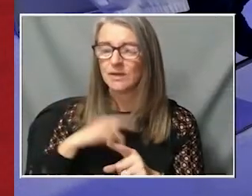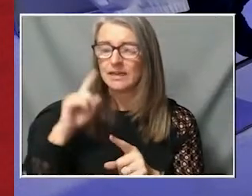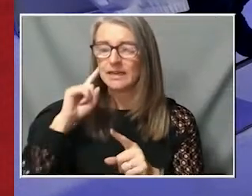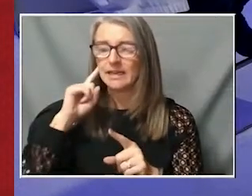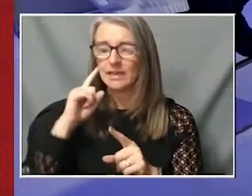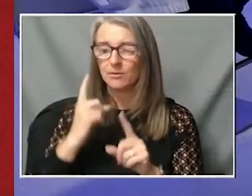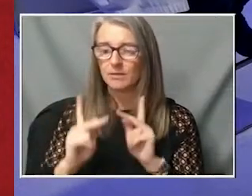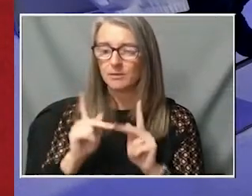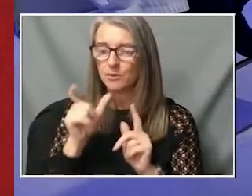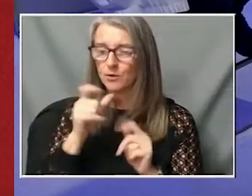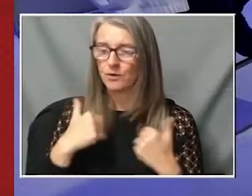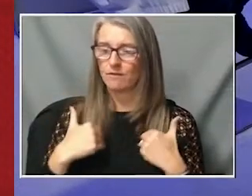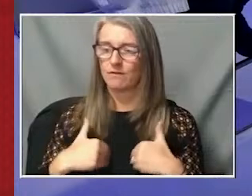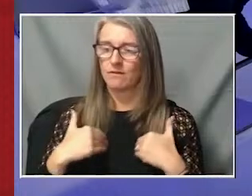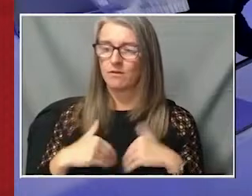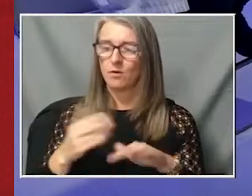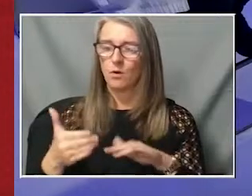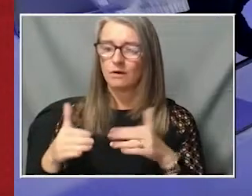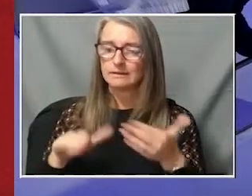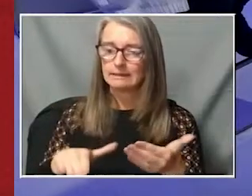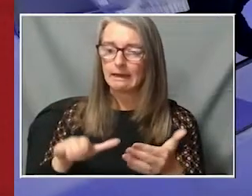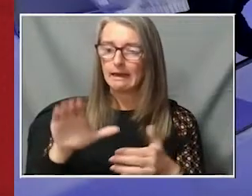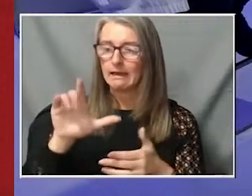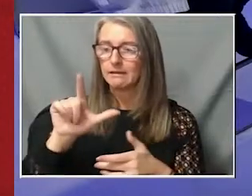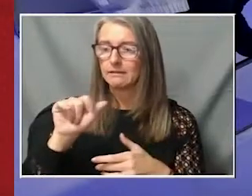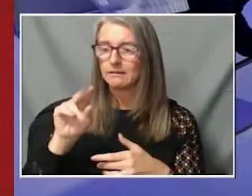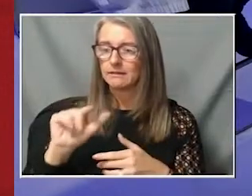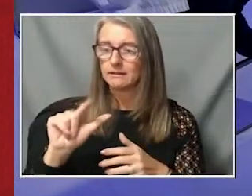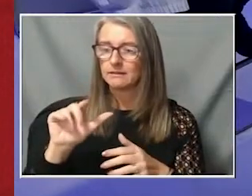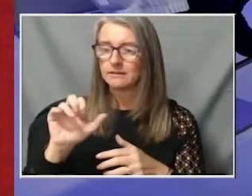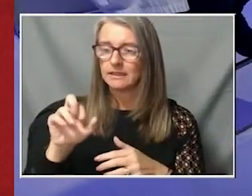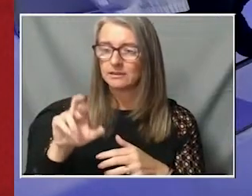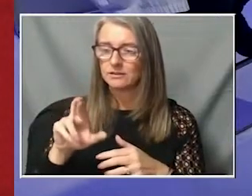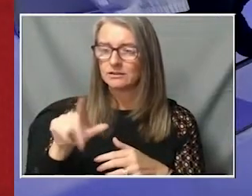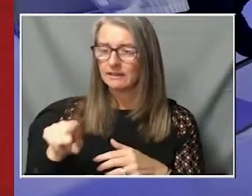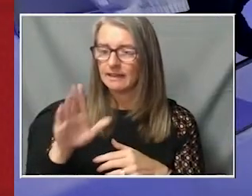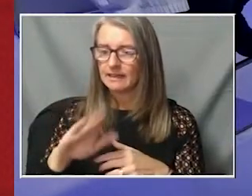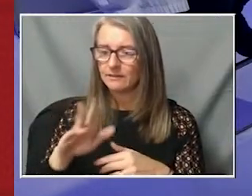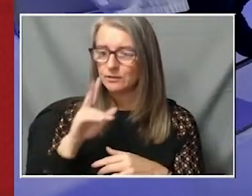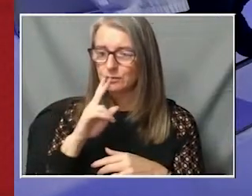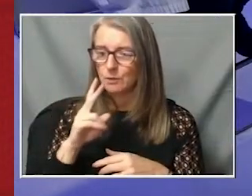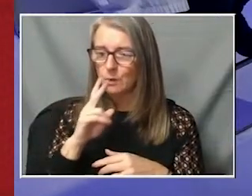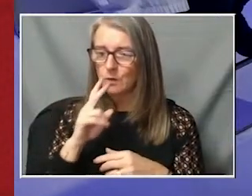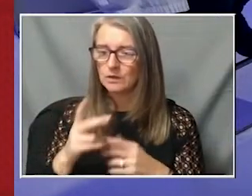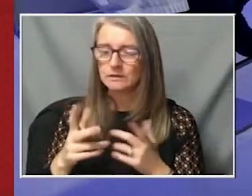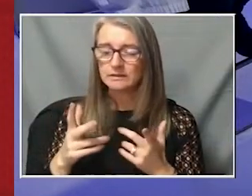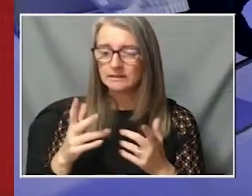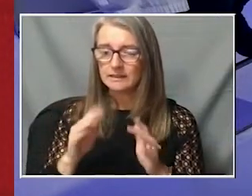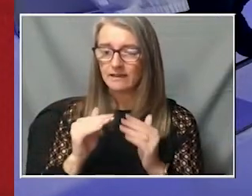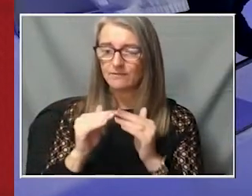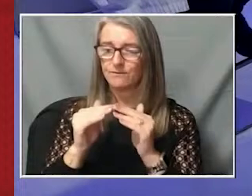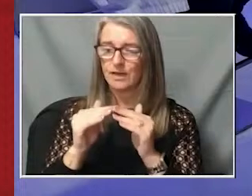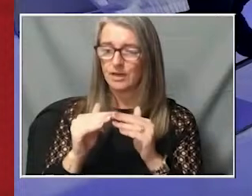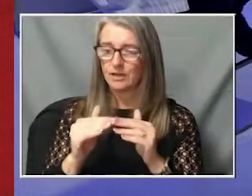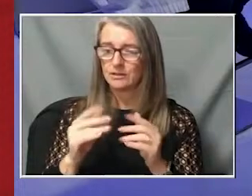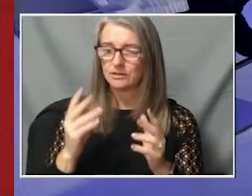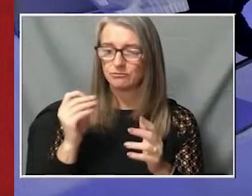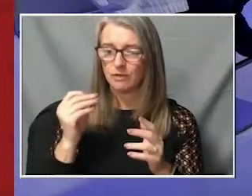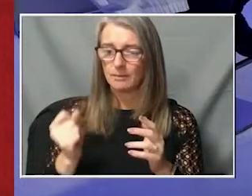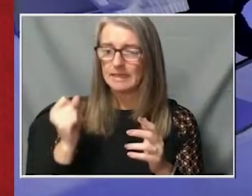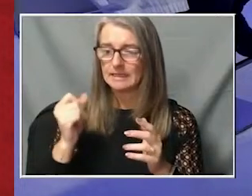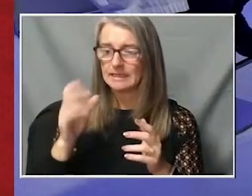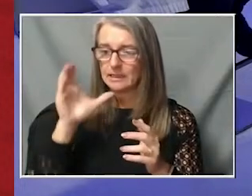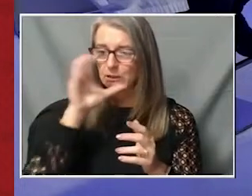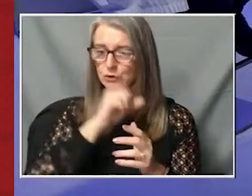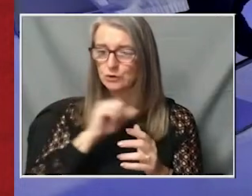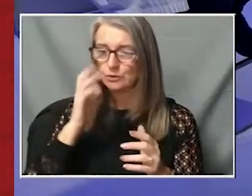lung cancer, who has died of lung cancer, and people always say, gosh, they didn't smoke at all. Is it fair to make that leap to radon immediately, or are there other things